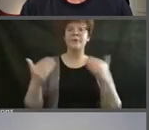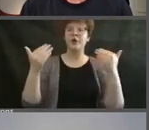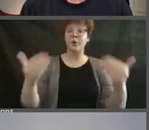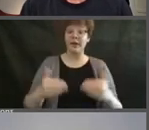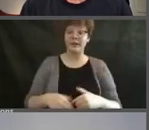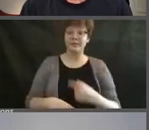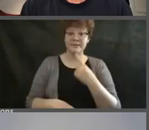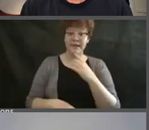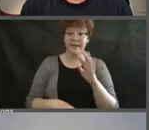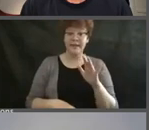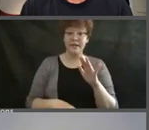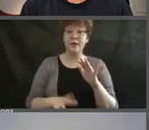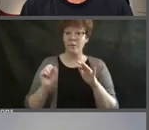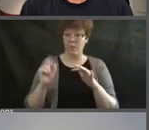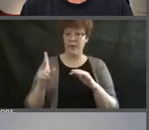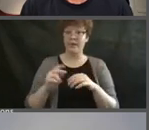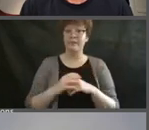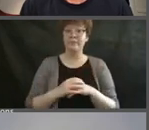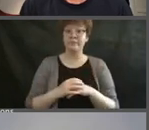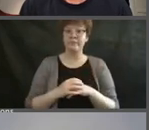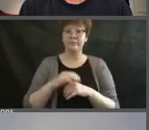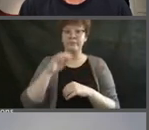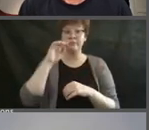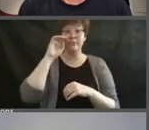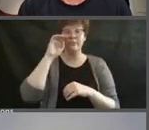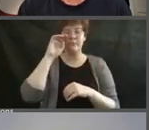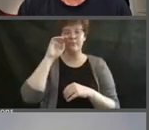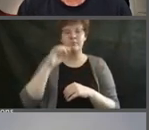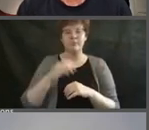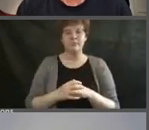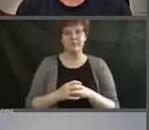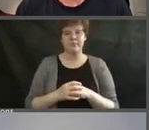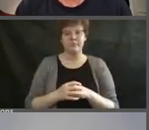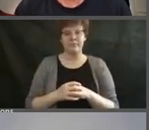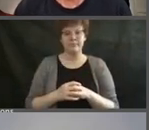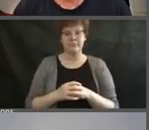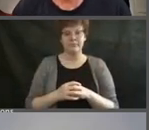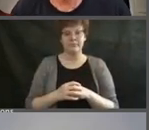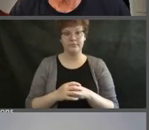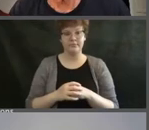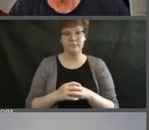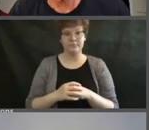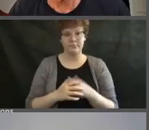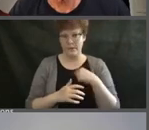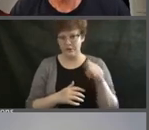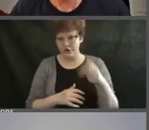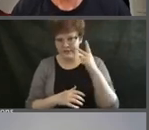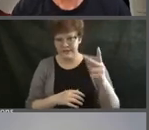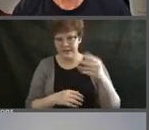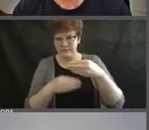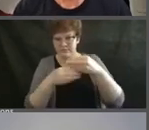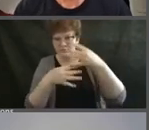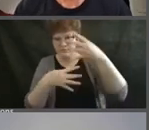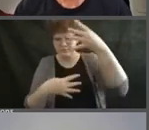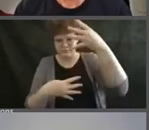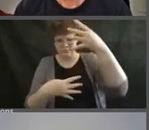my tree here. So I should see it over here. Do I